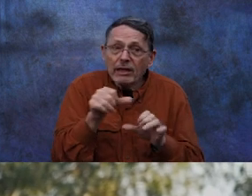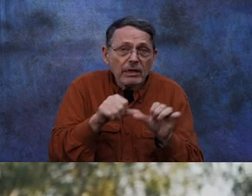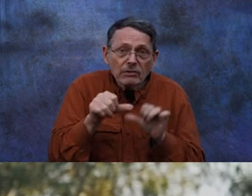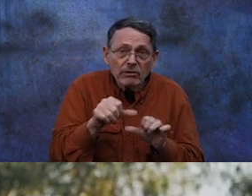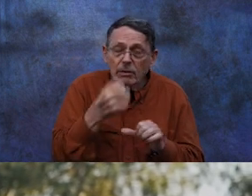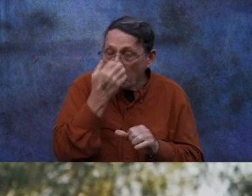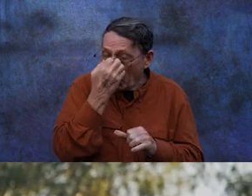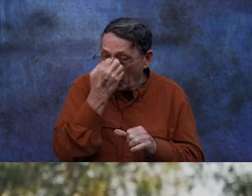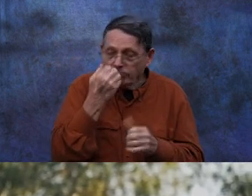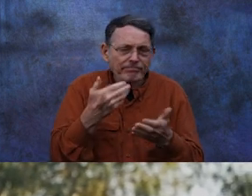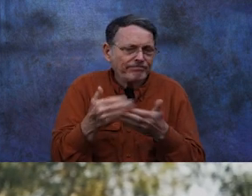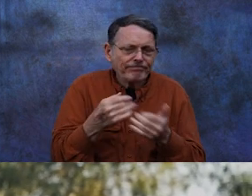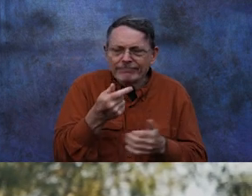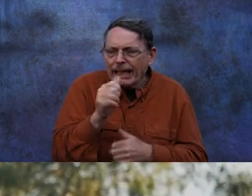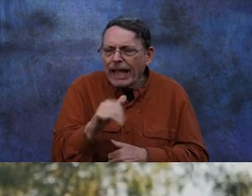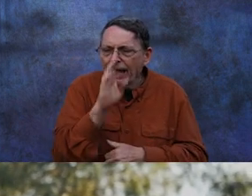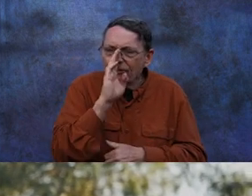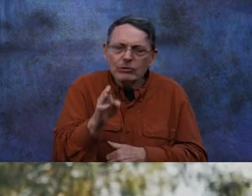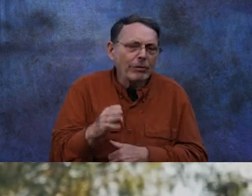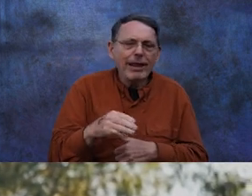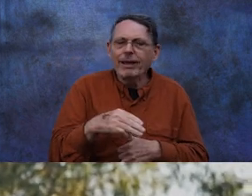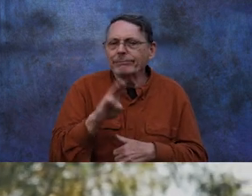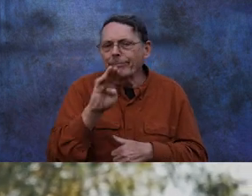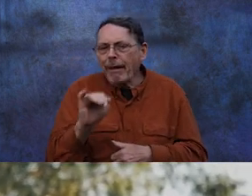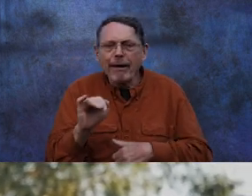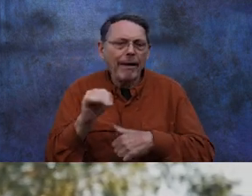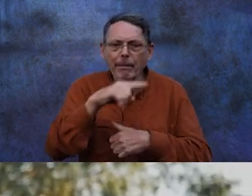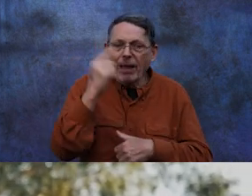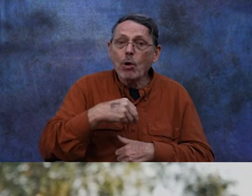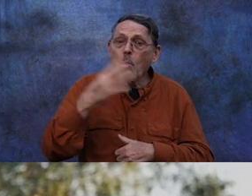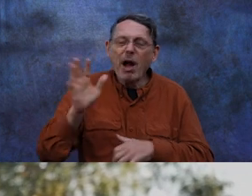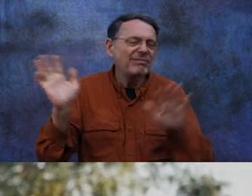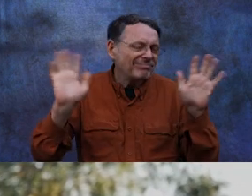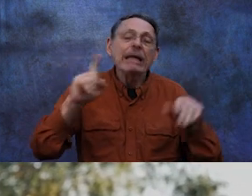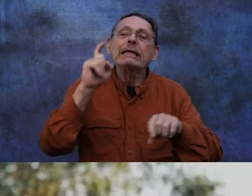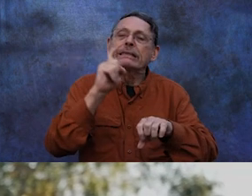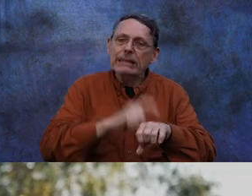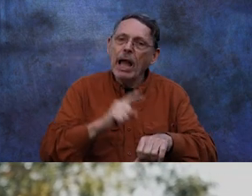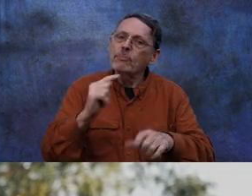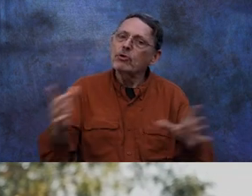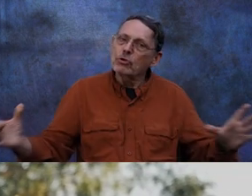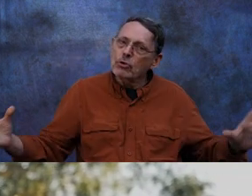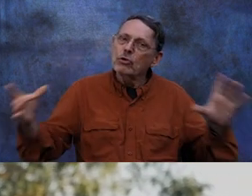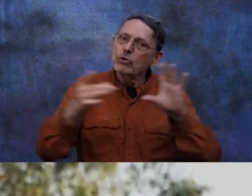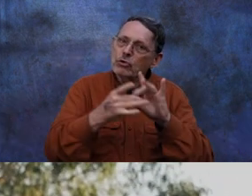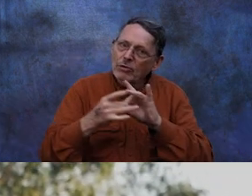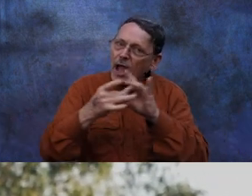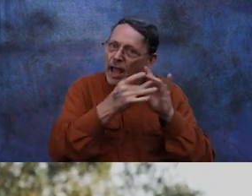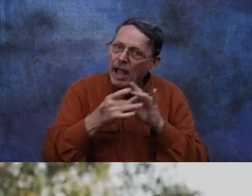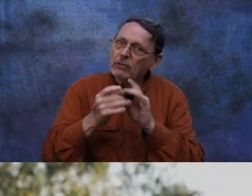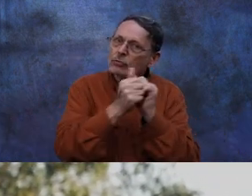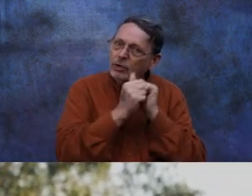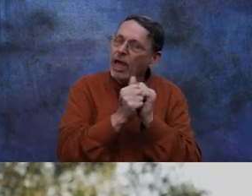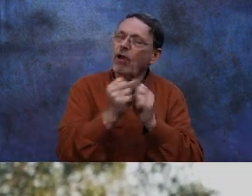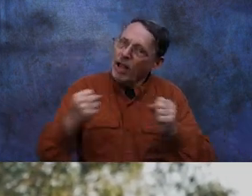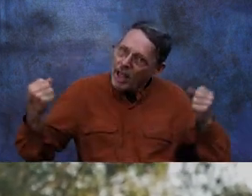Whether you're gay, straight, bisexual, black, white, whatever, it's time to unite for the fight.